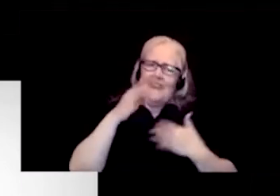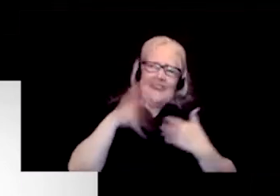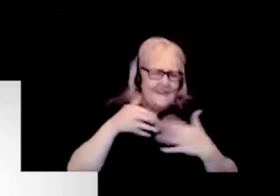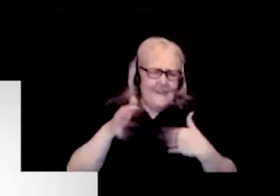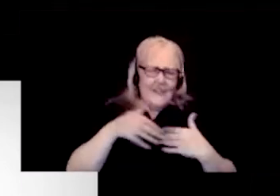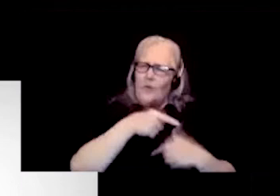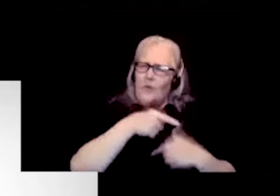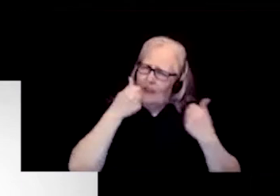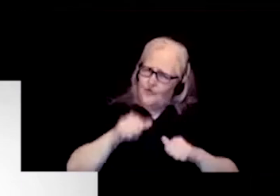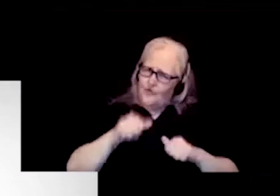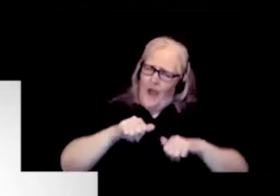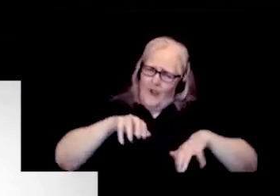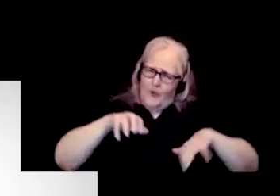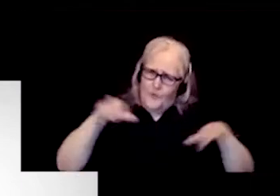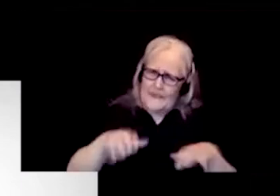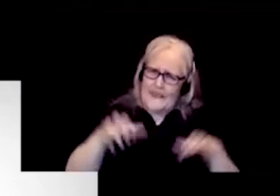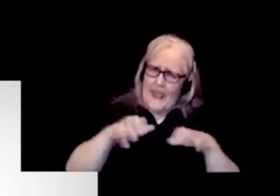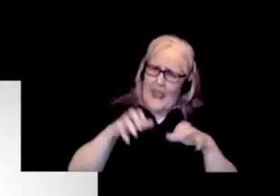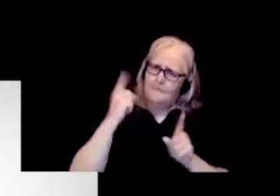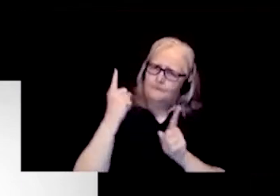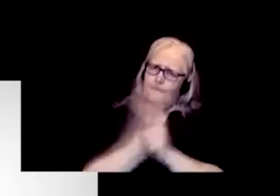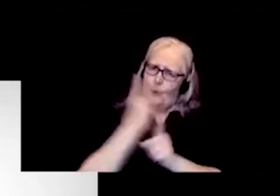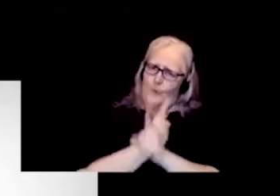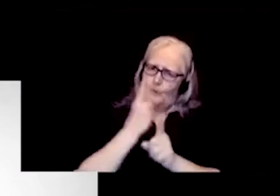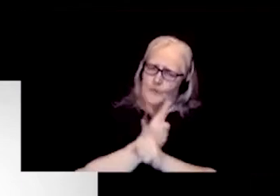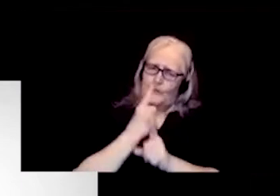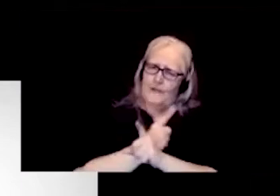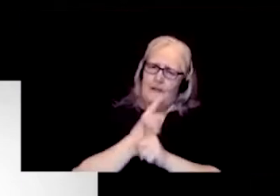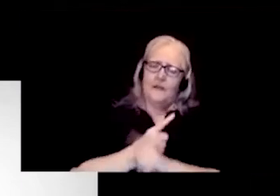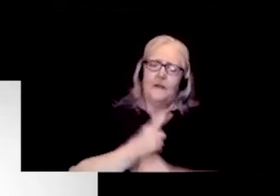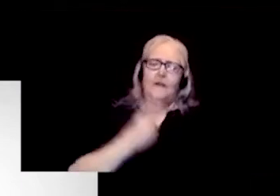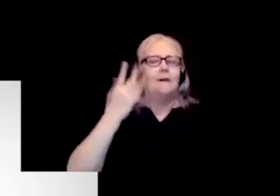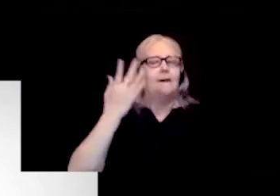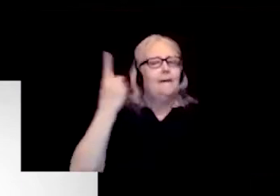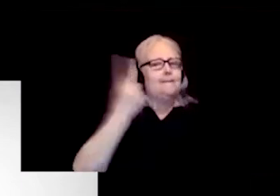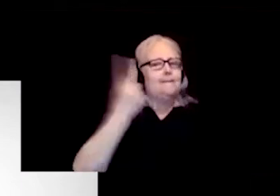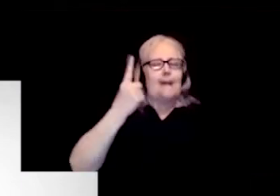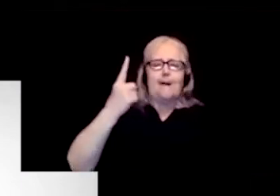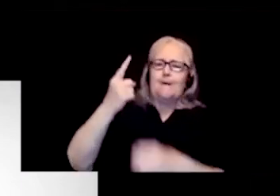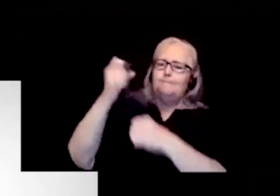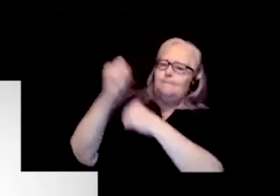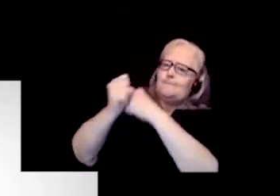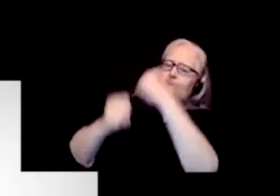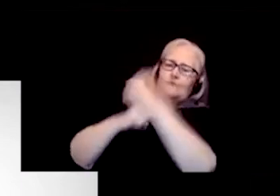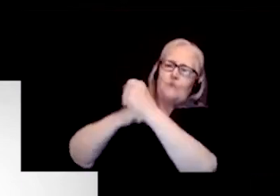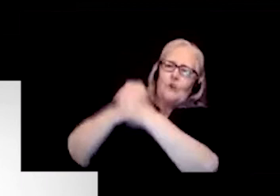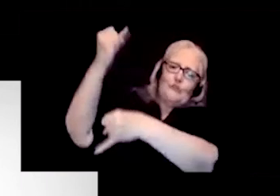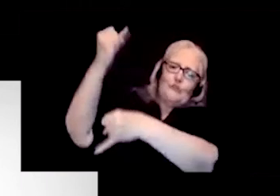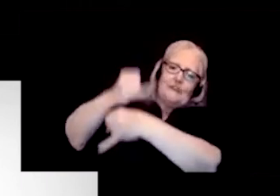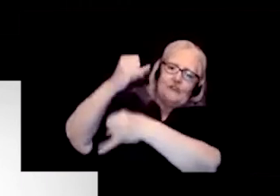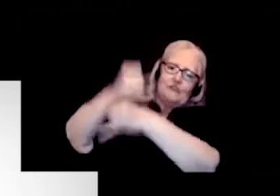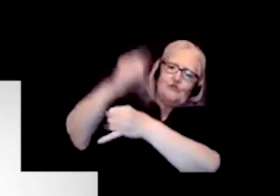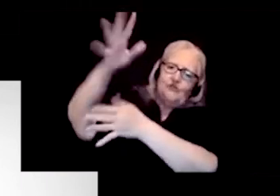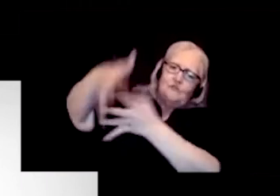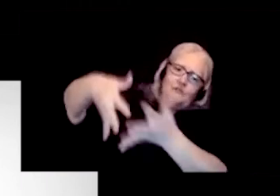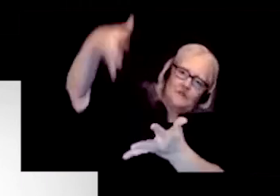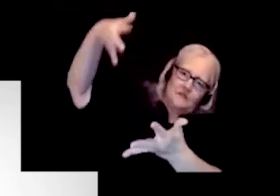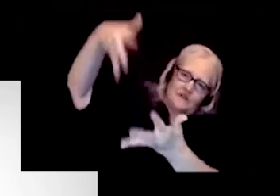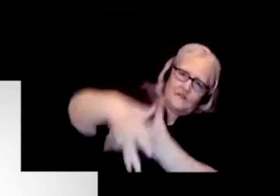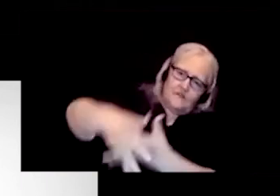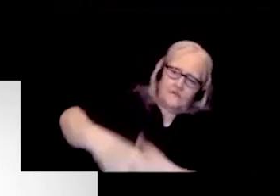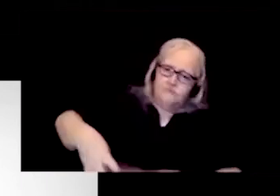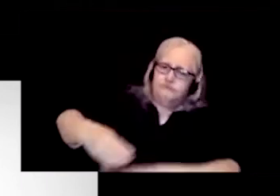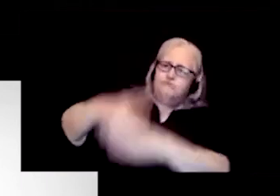responsibly, there are always structural, institutional, interpersonal, and even intrapersonal obstacles hindering